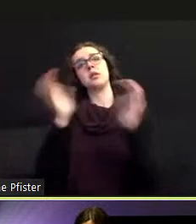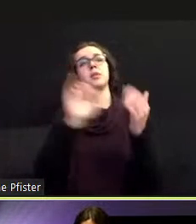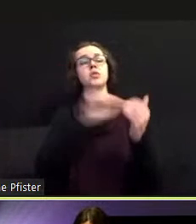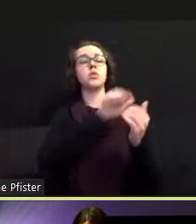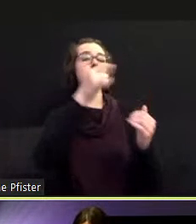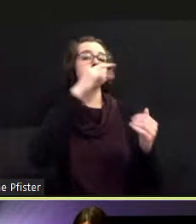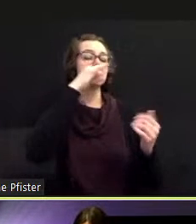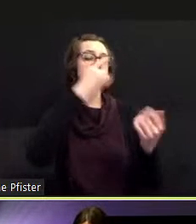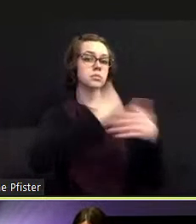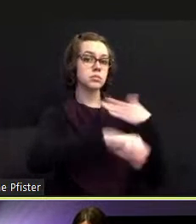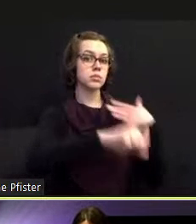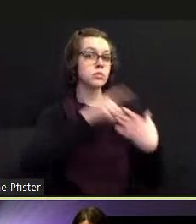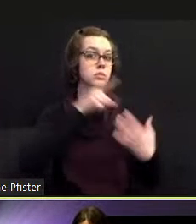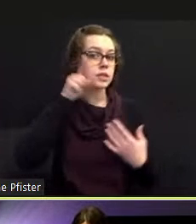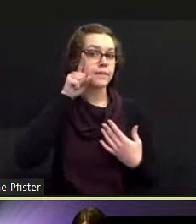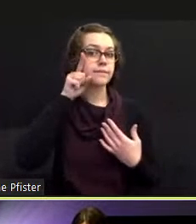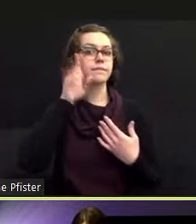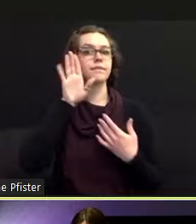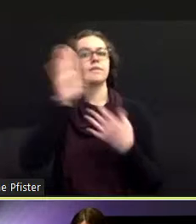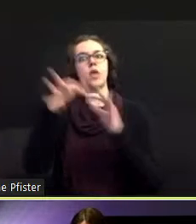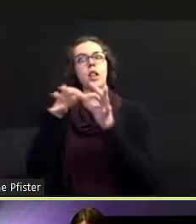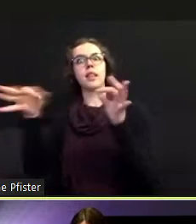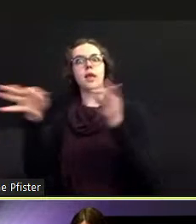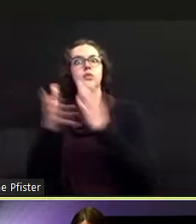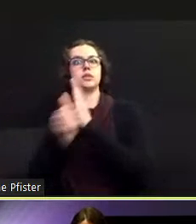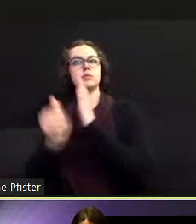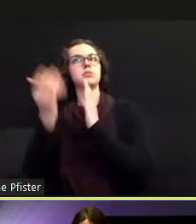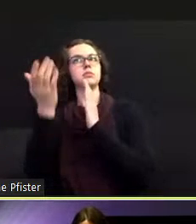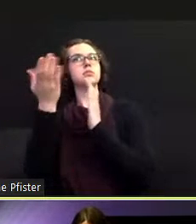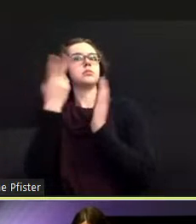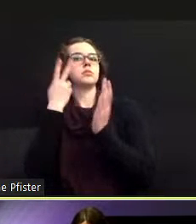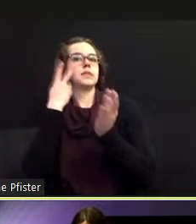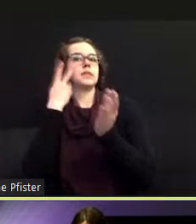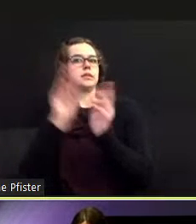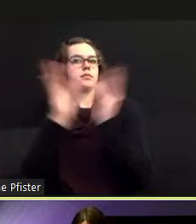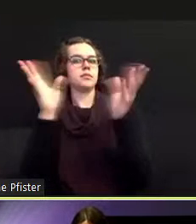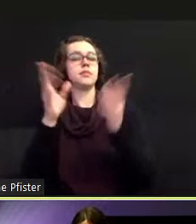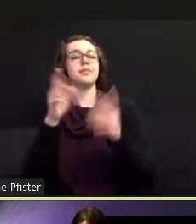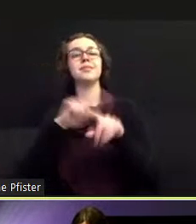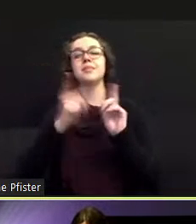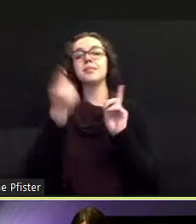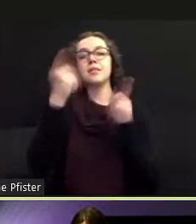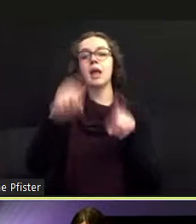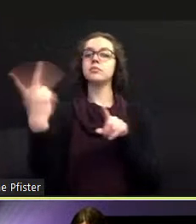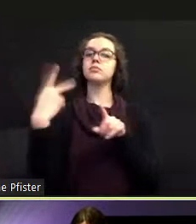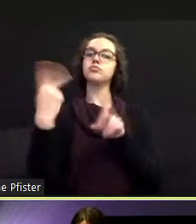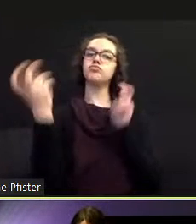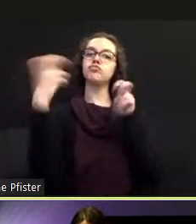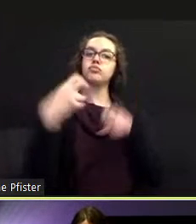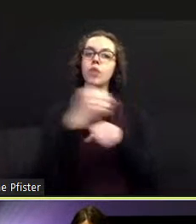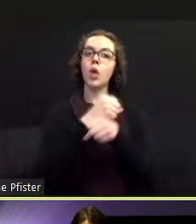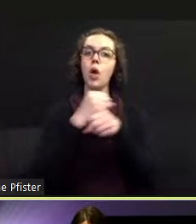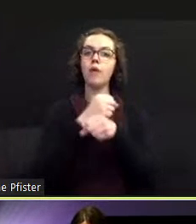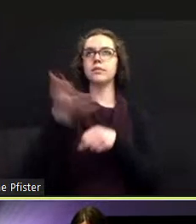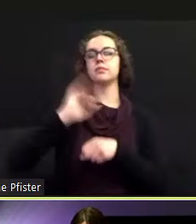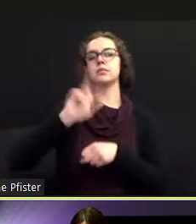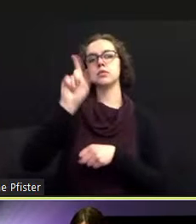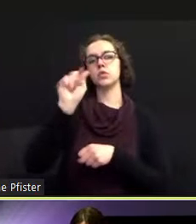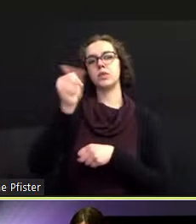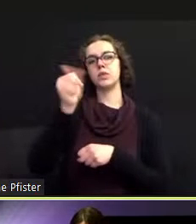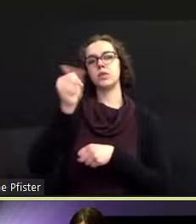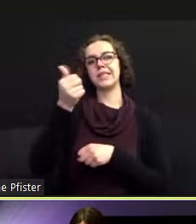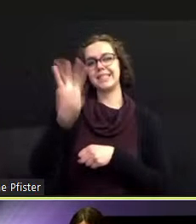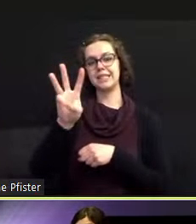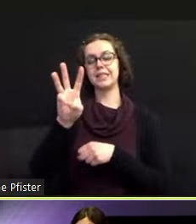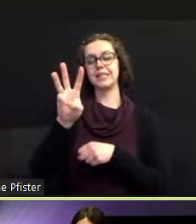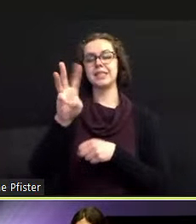Her spoken language production skills reflect that. But as she explained to me over coffee in 2016, she nevertheless often struggled to understand instruction in